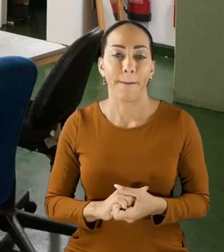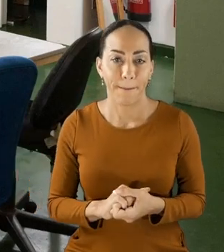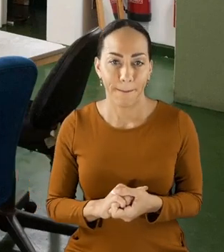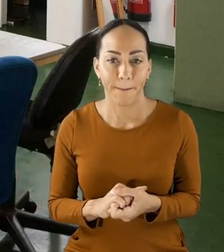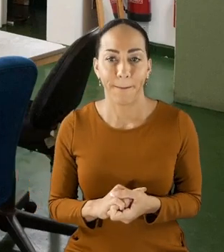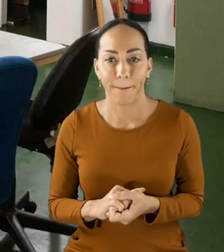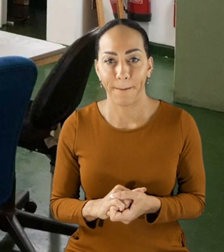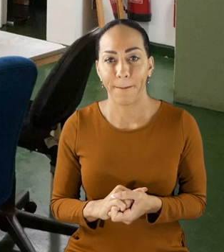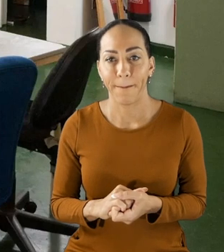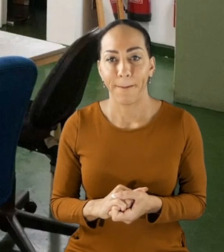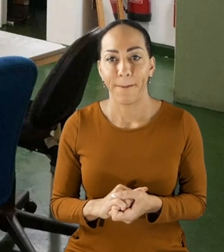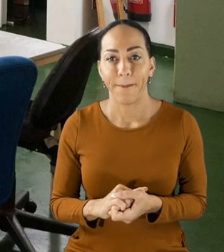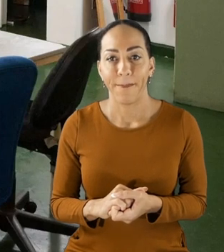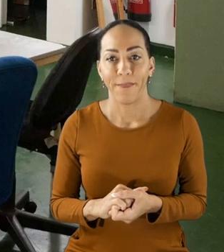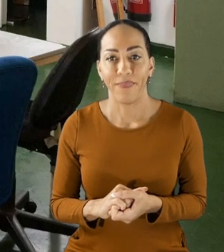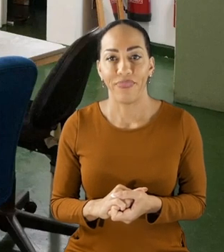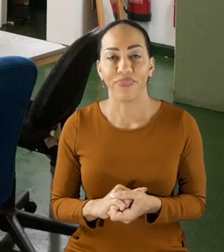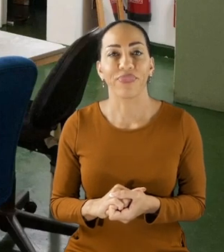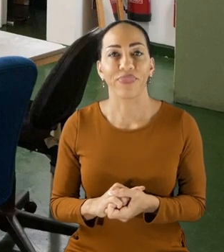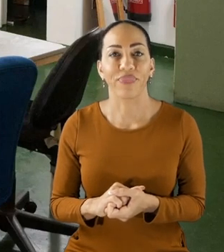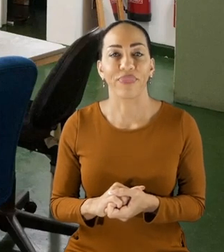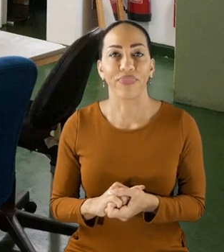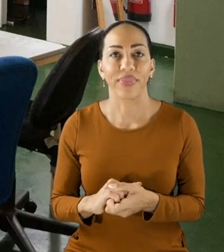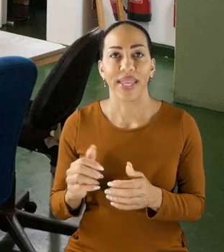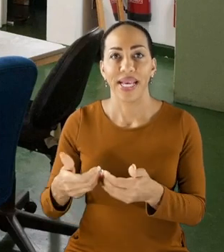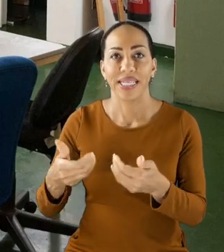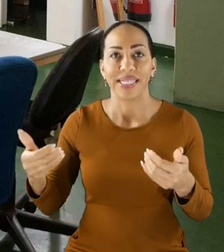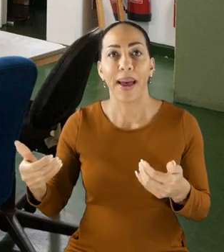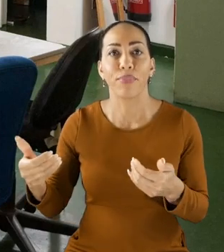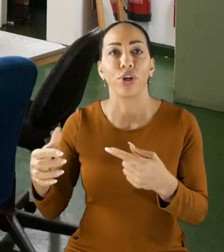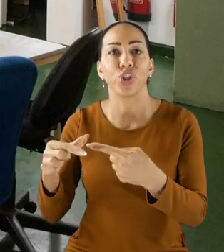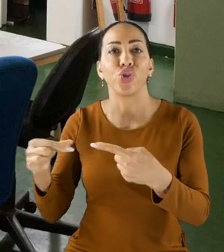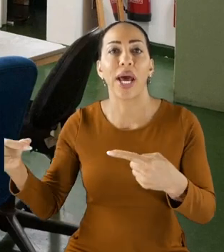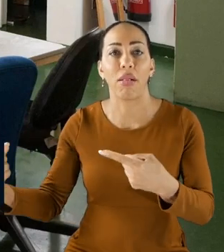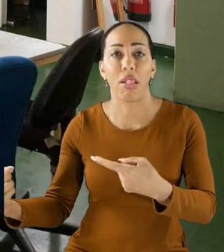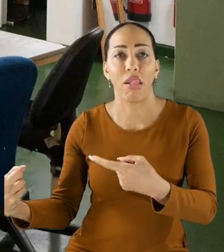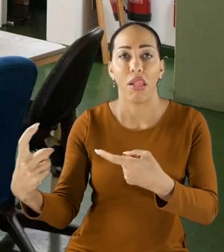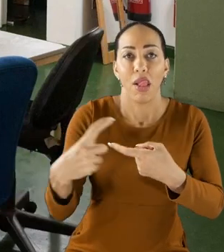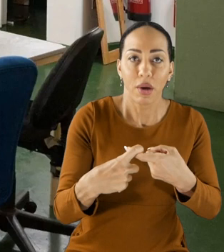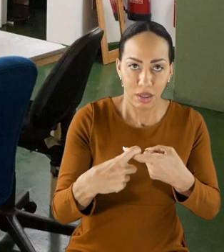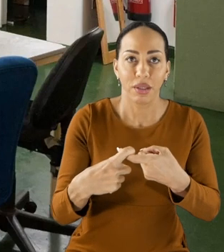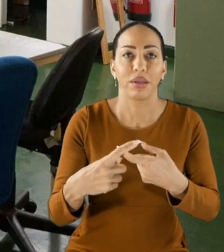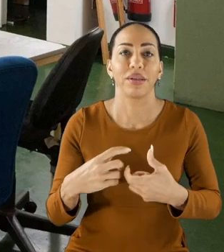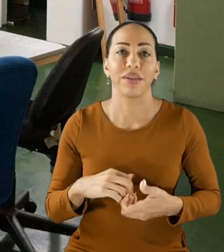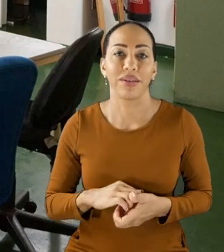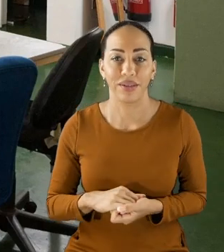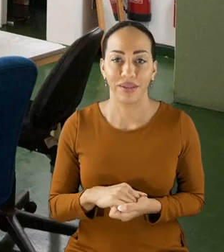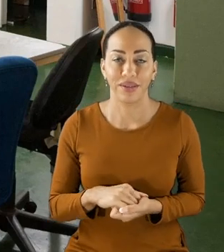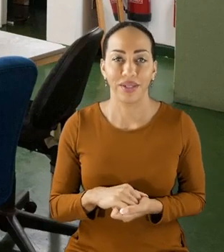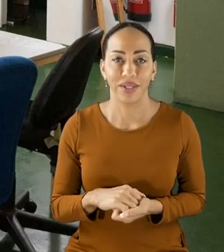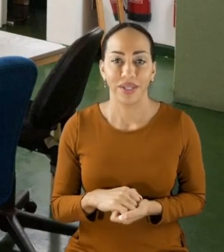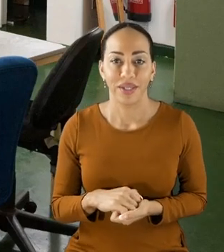you're on a different input, which means I have to bring you in separately. And the way it's done is I can't hear you until I bring you in through my